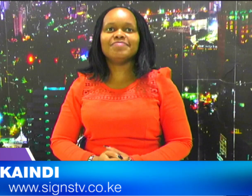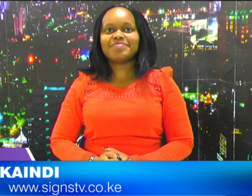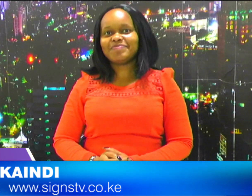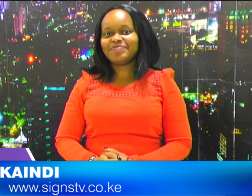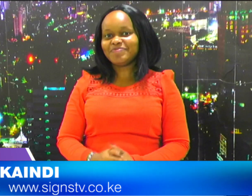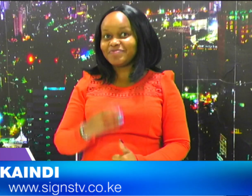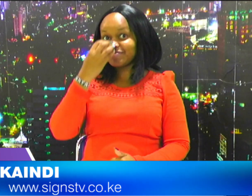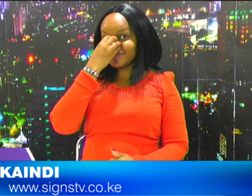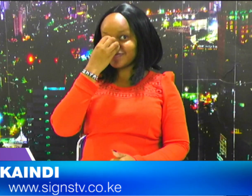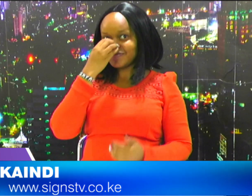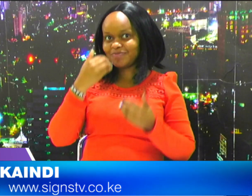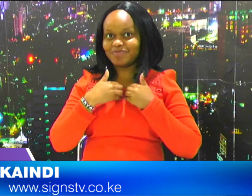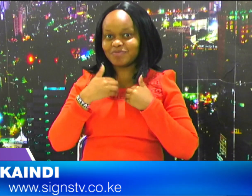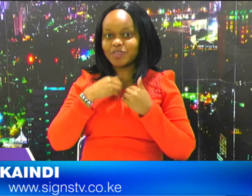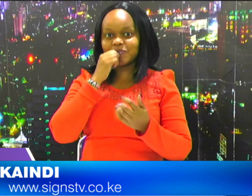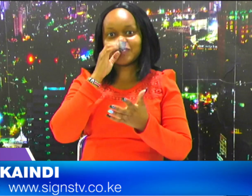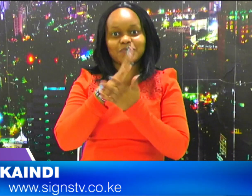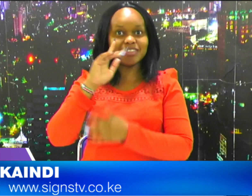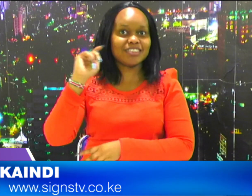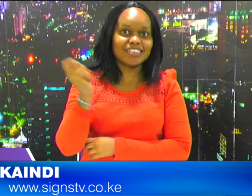Let's focus on our 1 p.m. news.